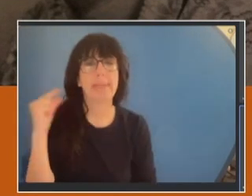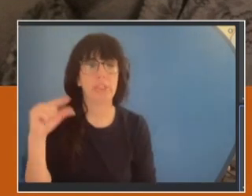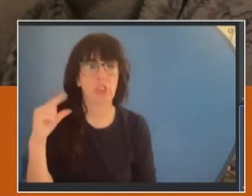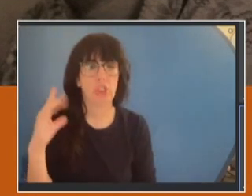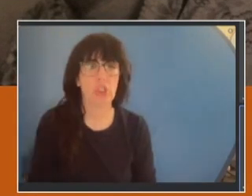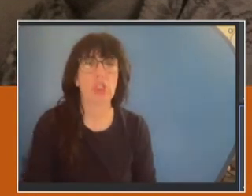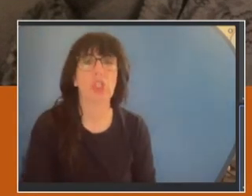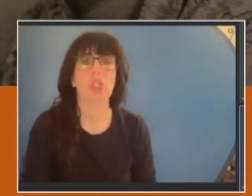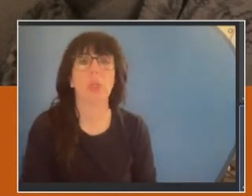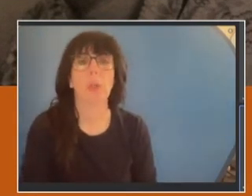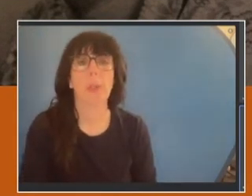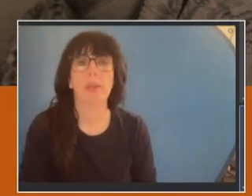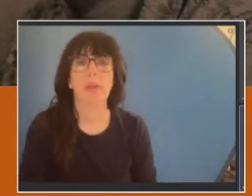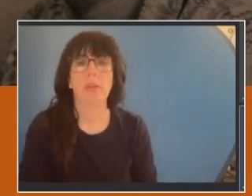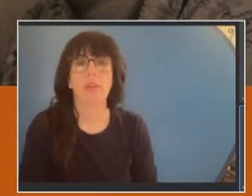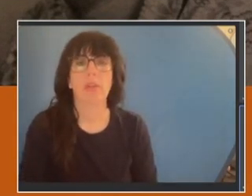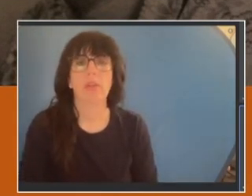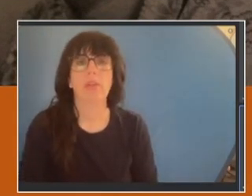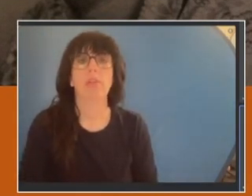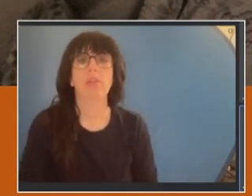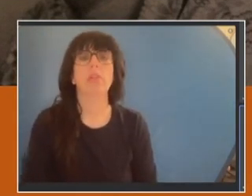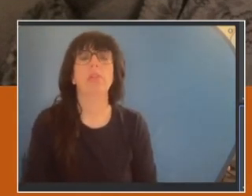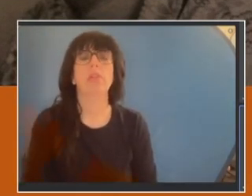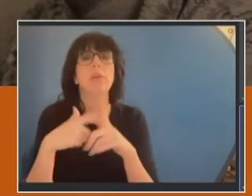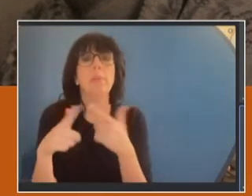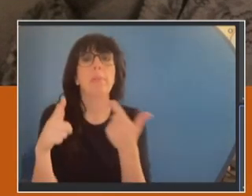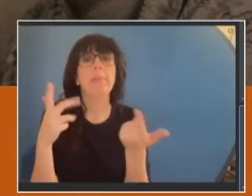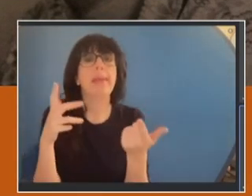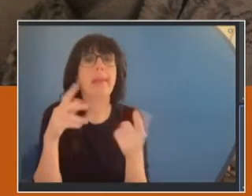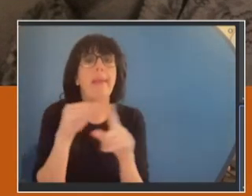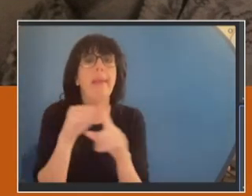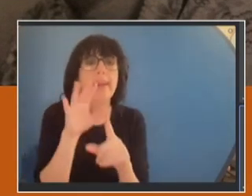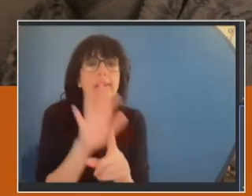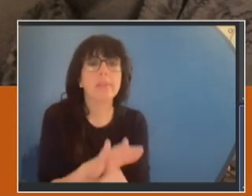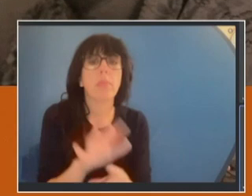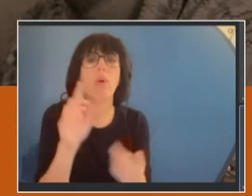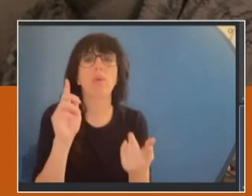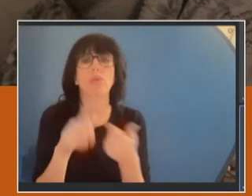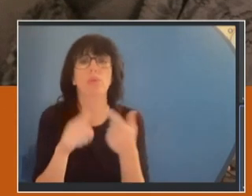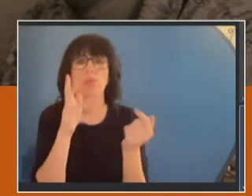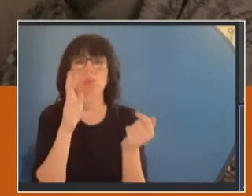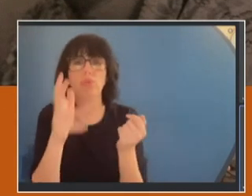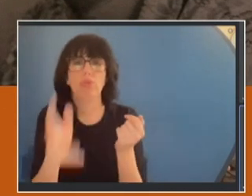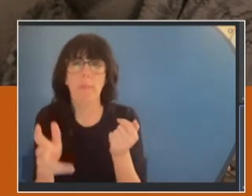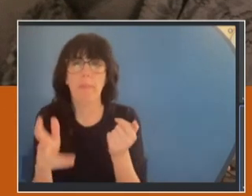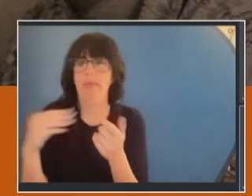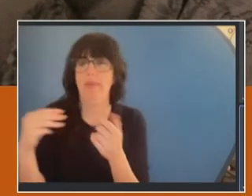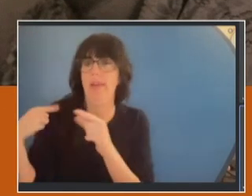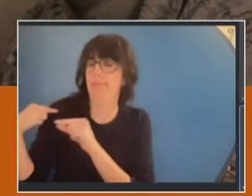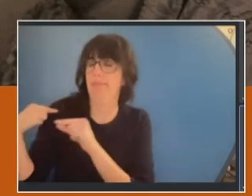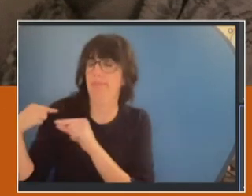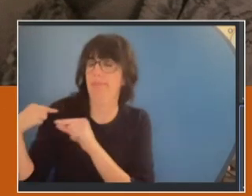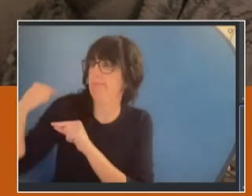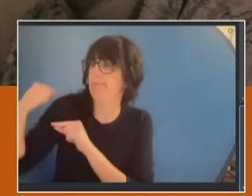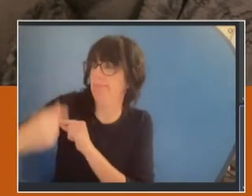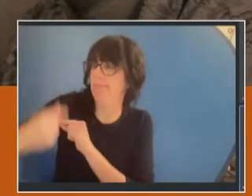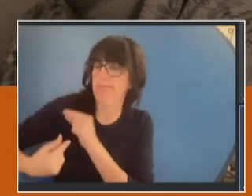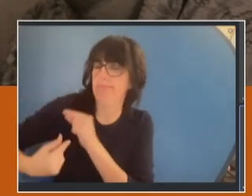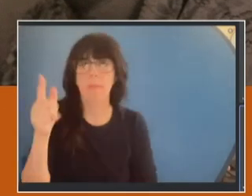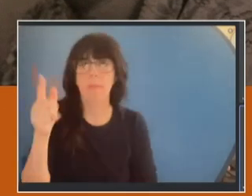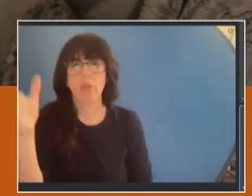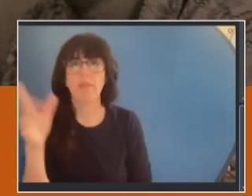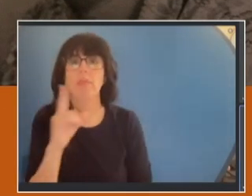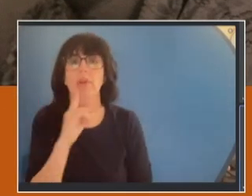to my grandmothers and having inherited the legacy of my grandfather, I